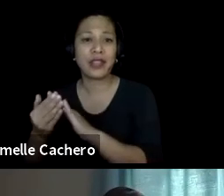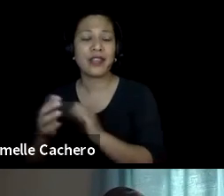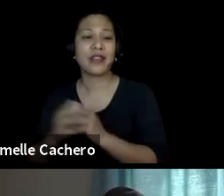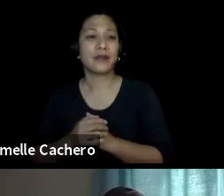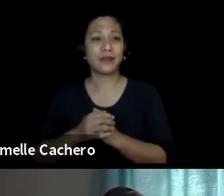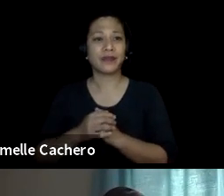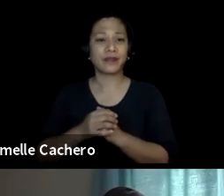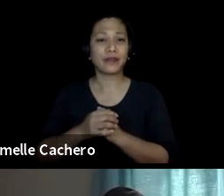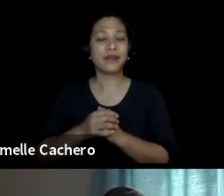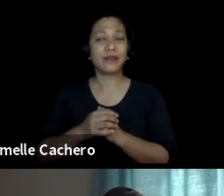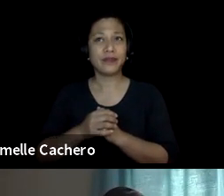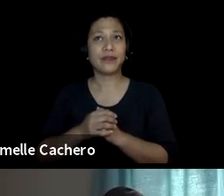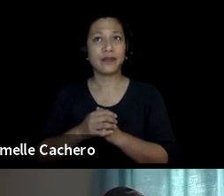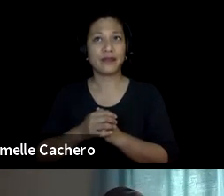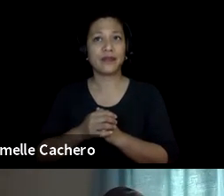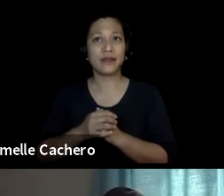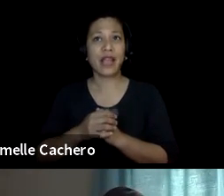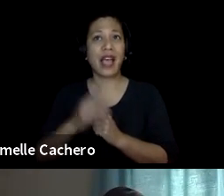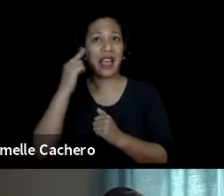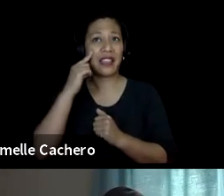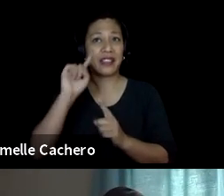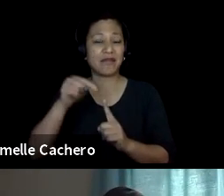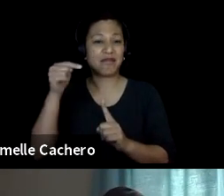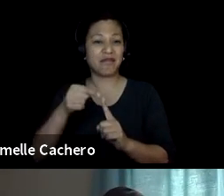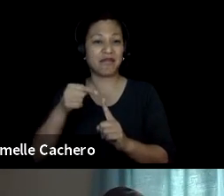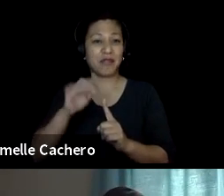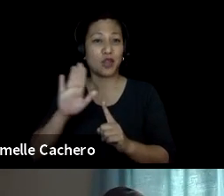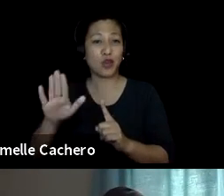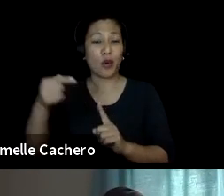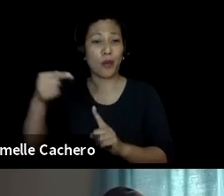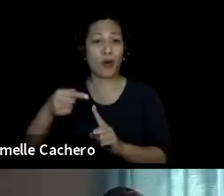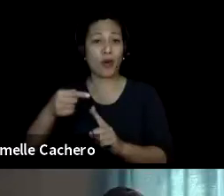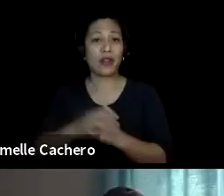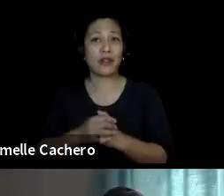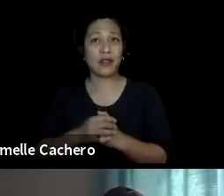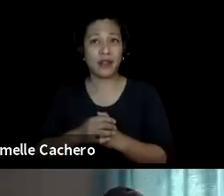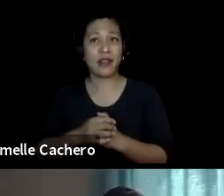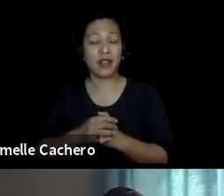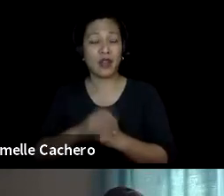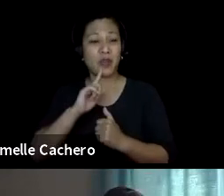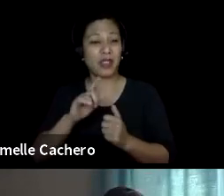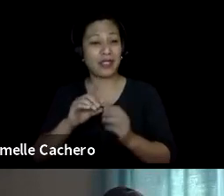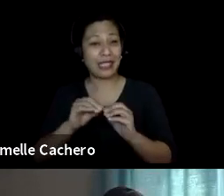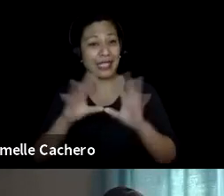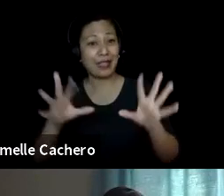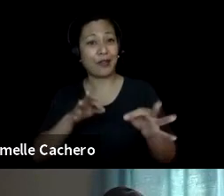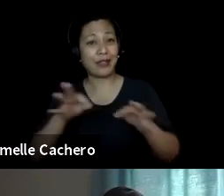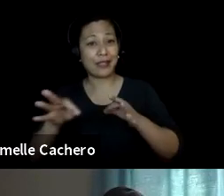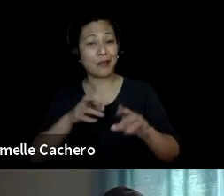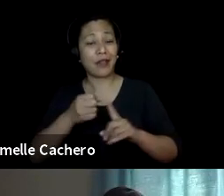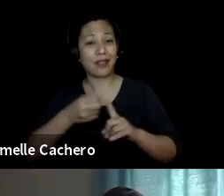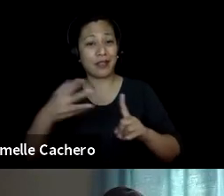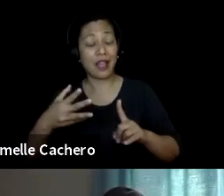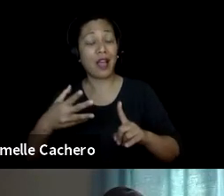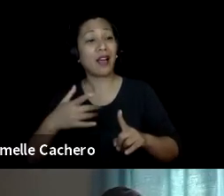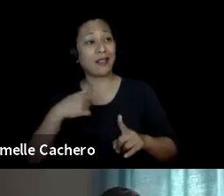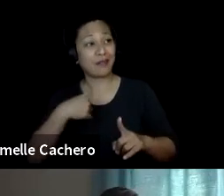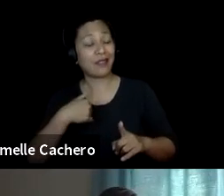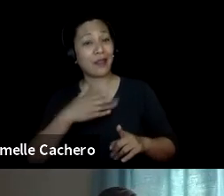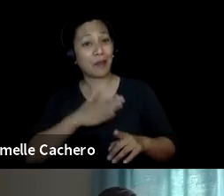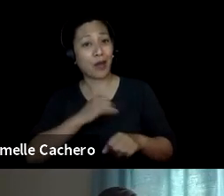And I think exactly what you just said is, you know, articulating that and saying, you know, I think that this is really important, and it